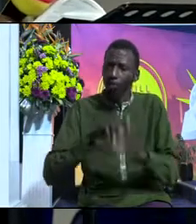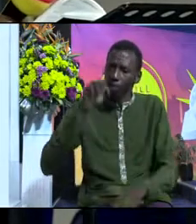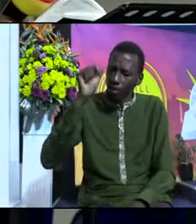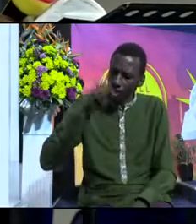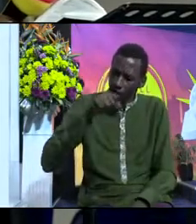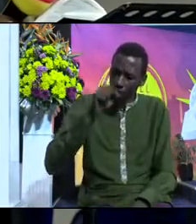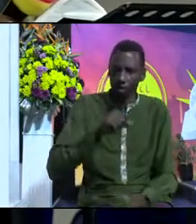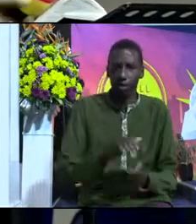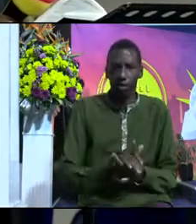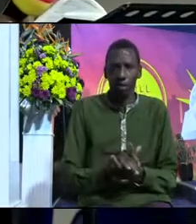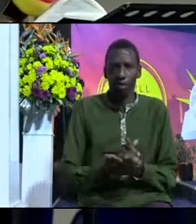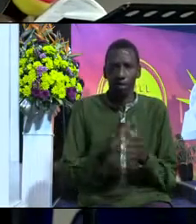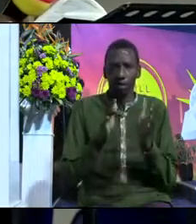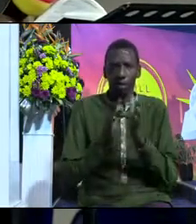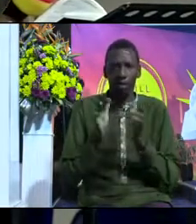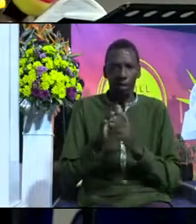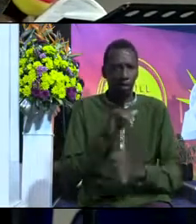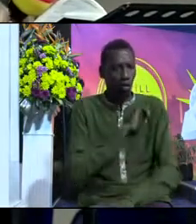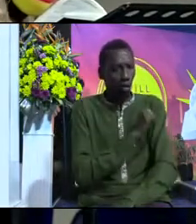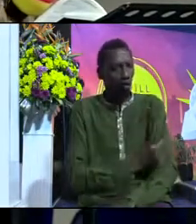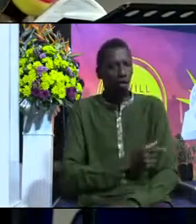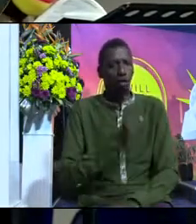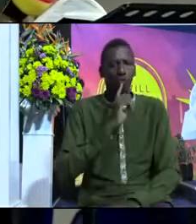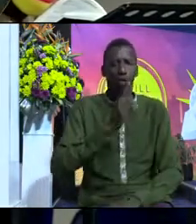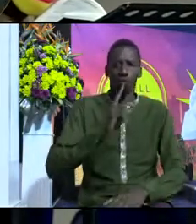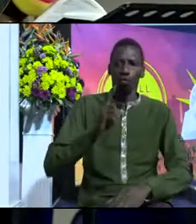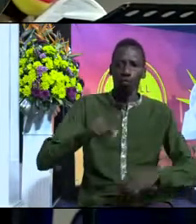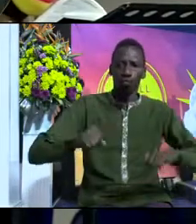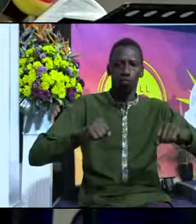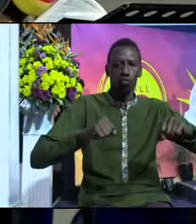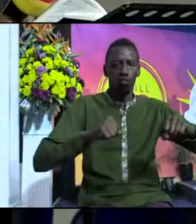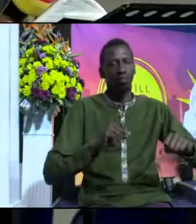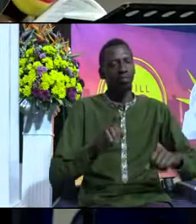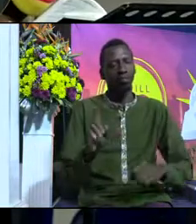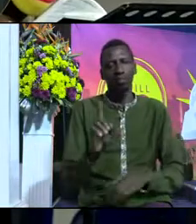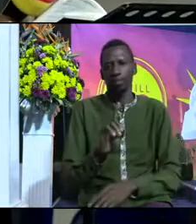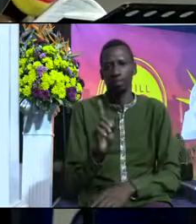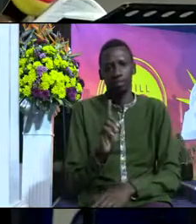is. He was not authoritarian.